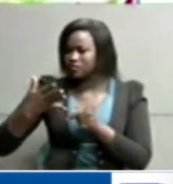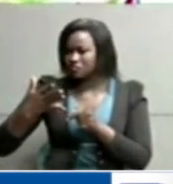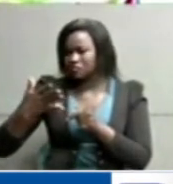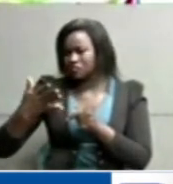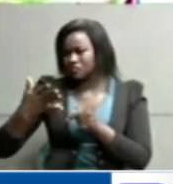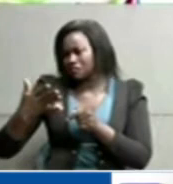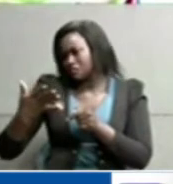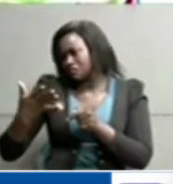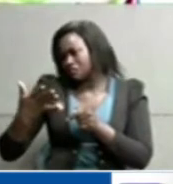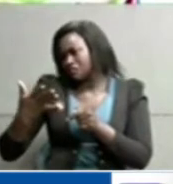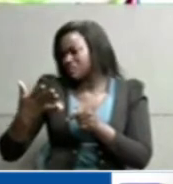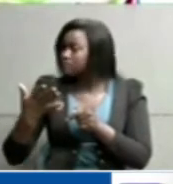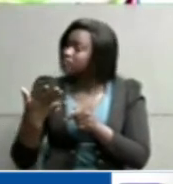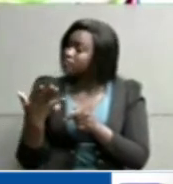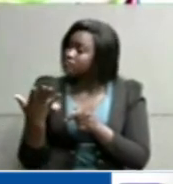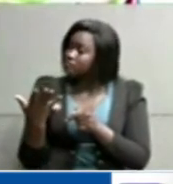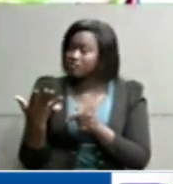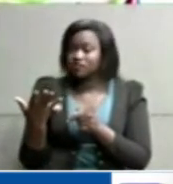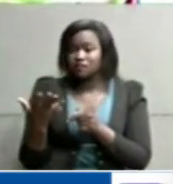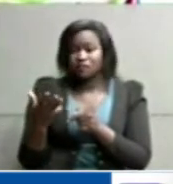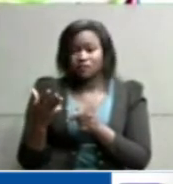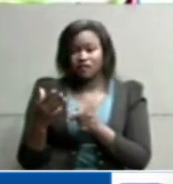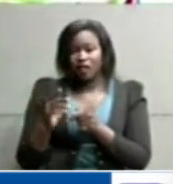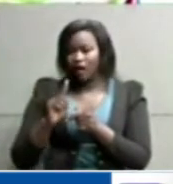3 meters. Hmm? Up to 3 meters.